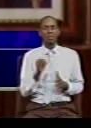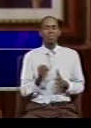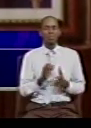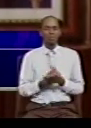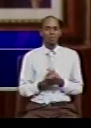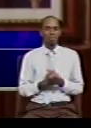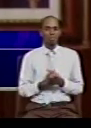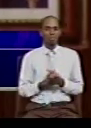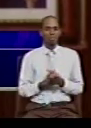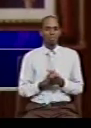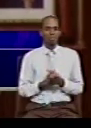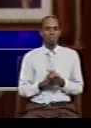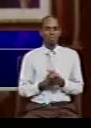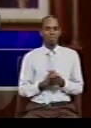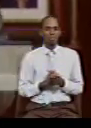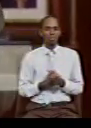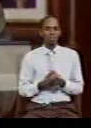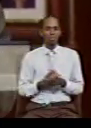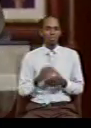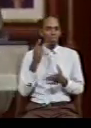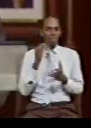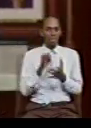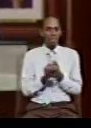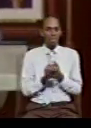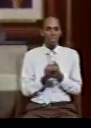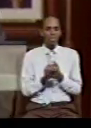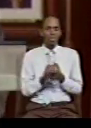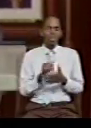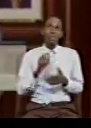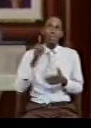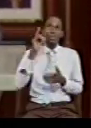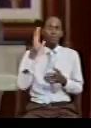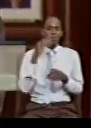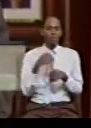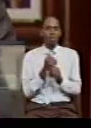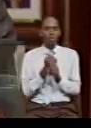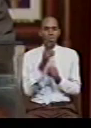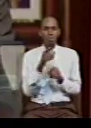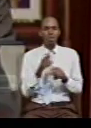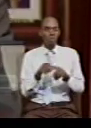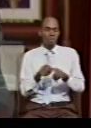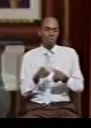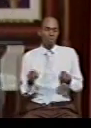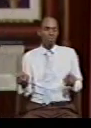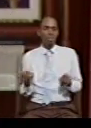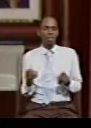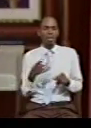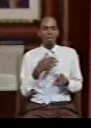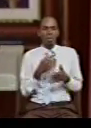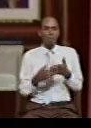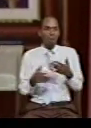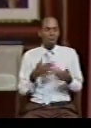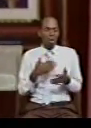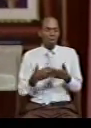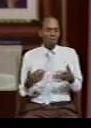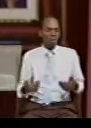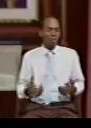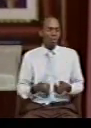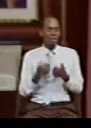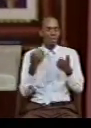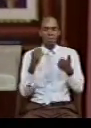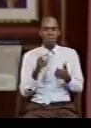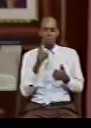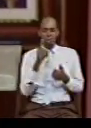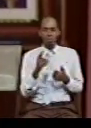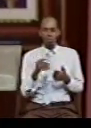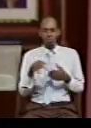is all about. It'll make you different. It'll make you distinct. and whatever challenges are